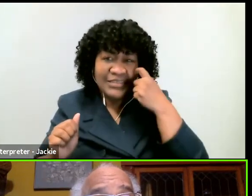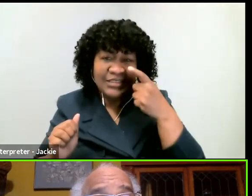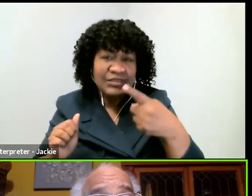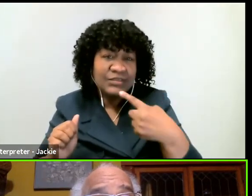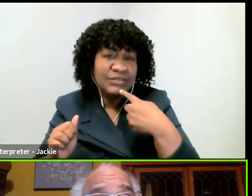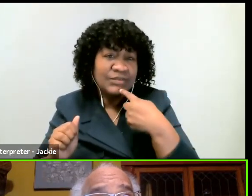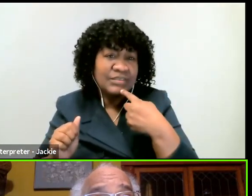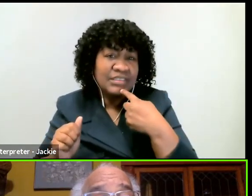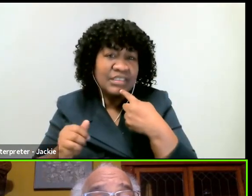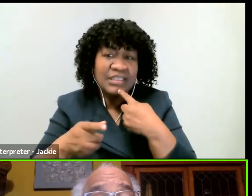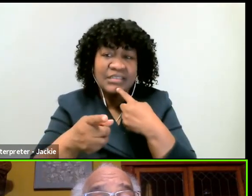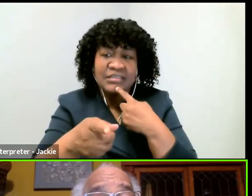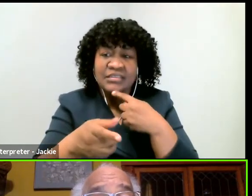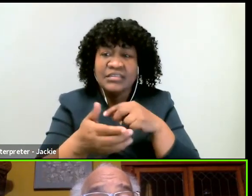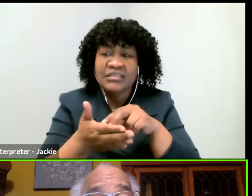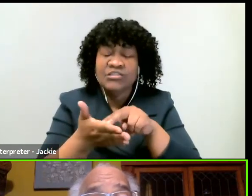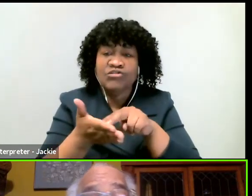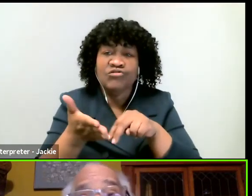getting Ishmael Reed